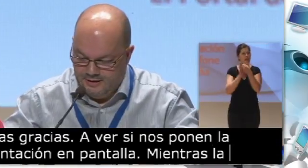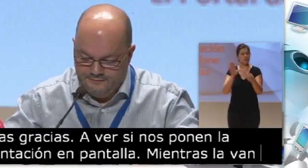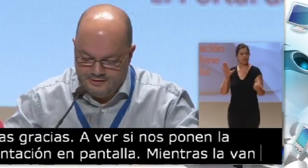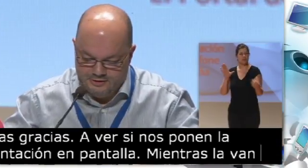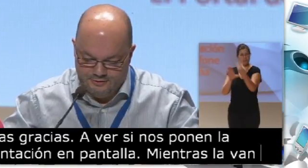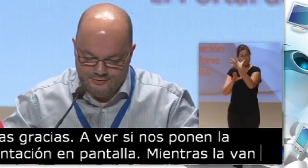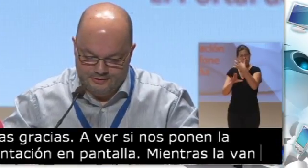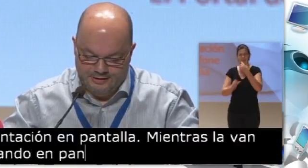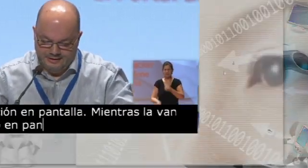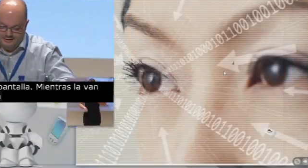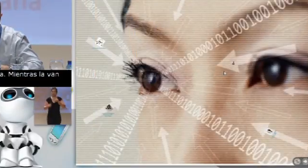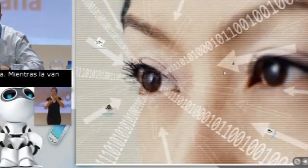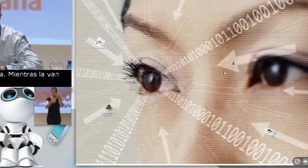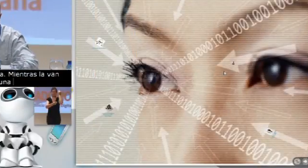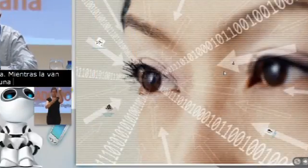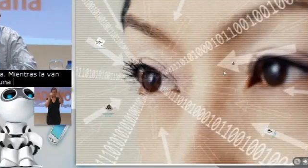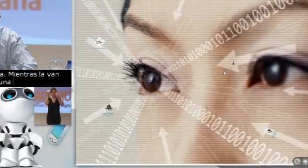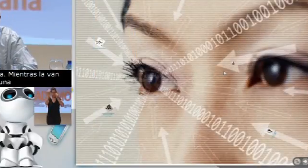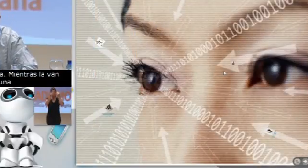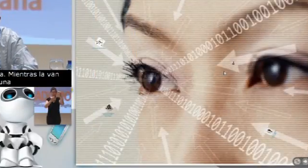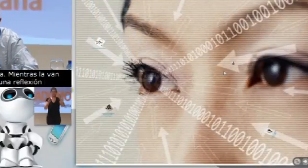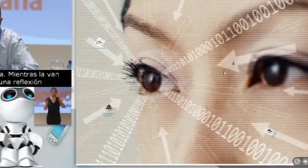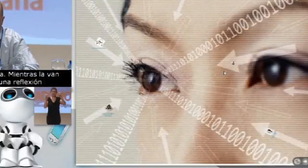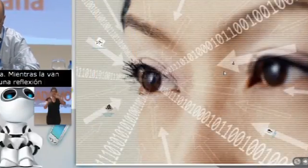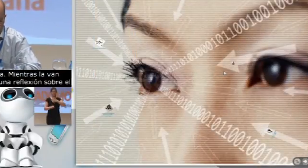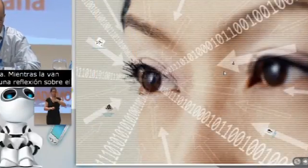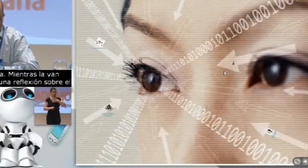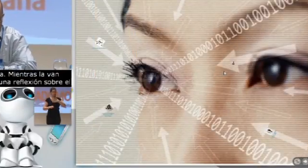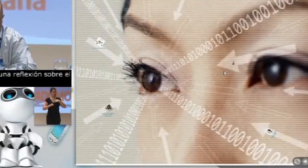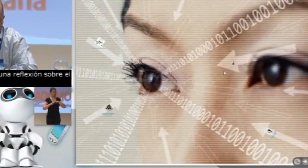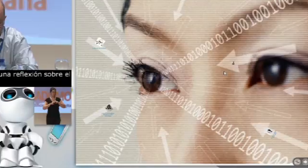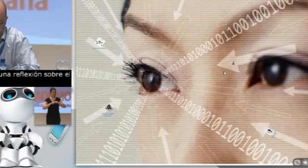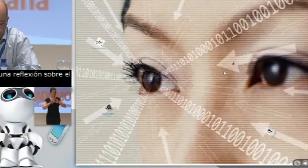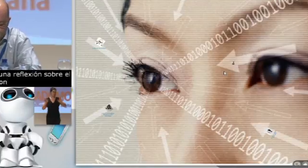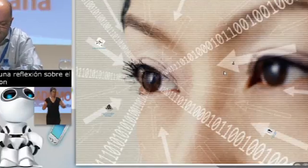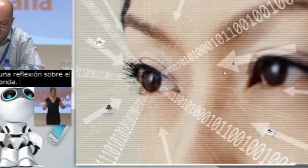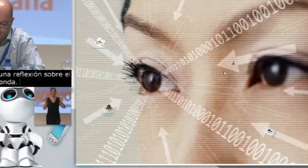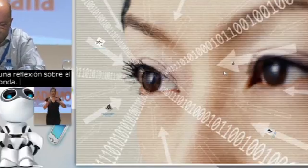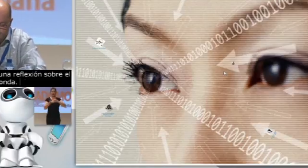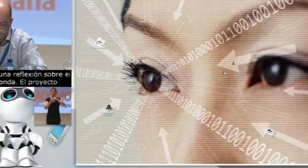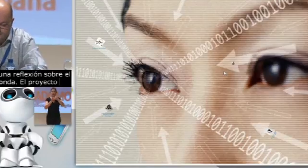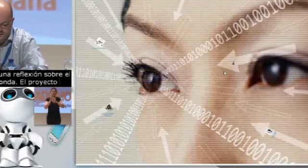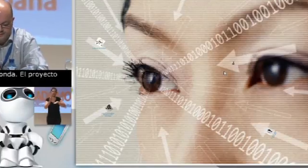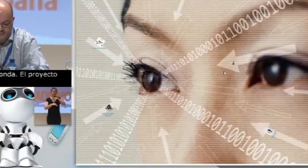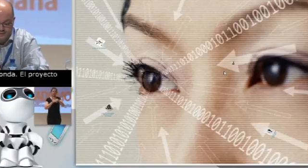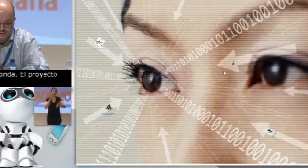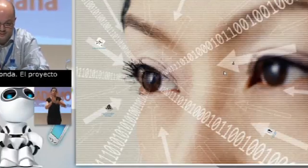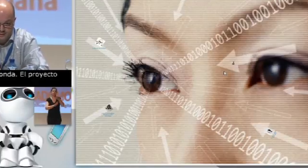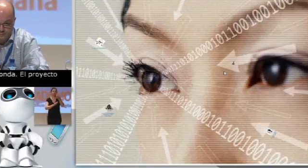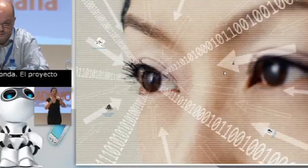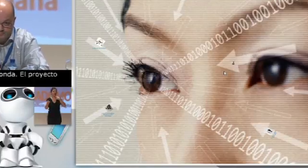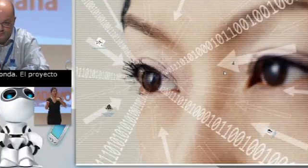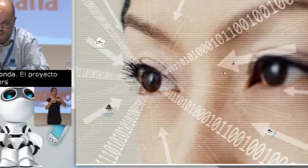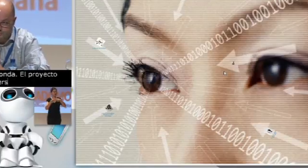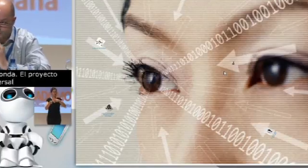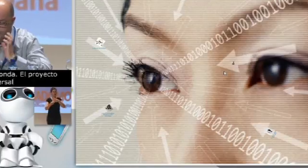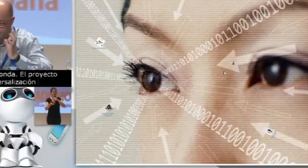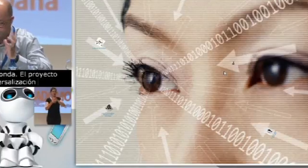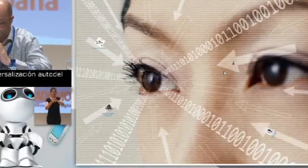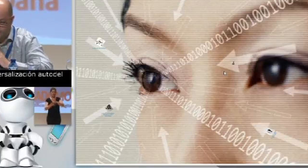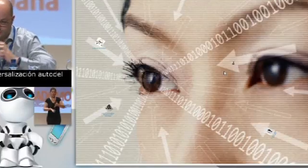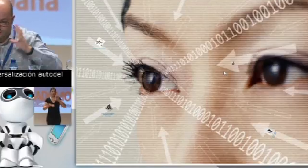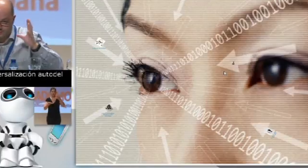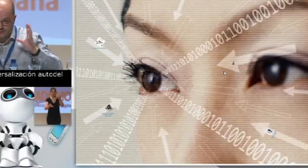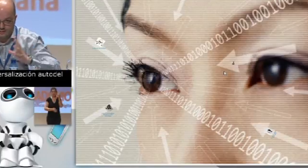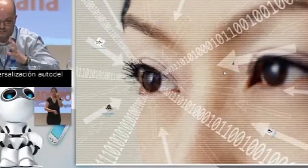Whilst we wait for the PowerPoint presentation to be put on the screen, I would like to just make a reflection on this roundtable. The